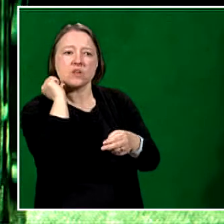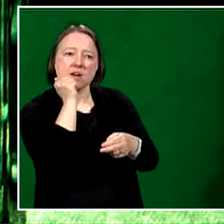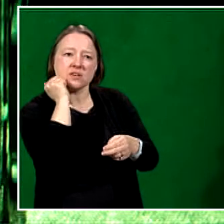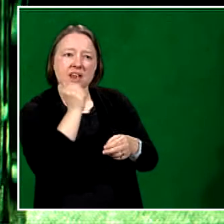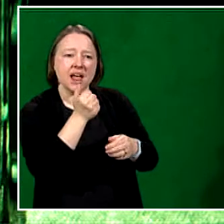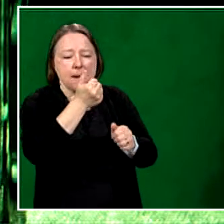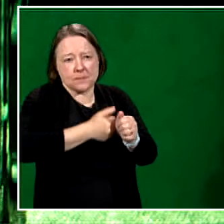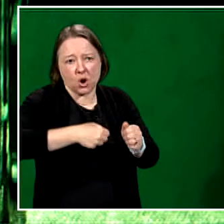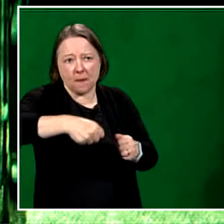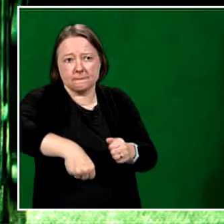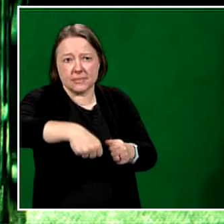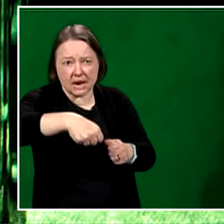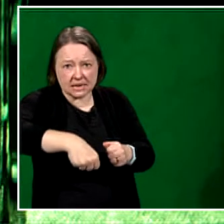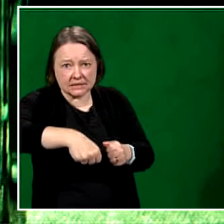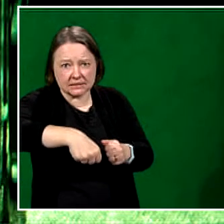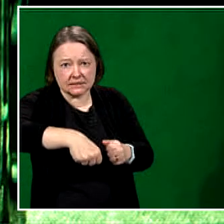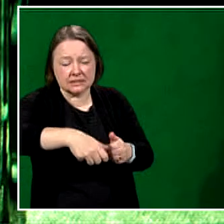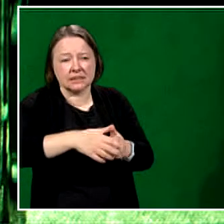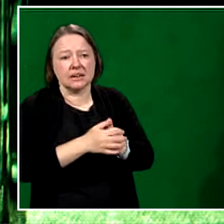bucket.